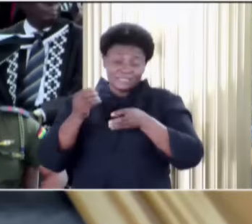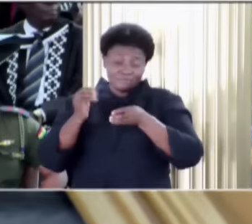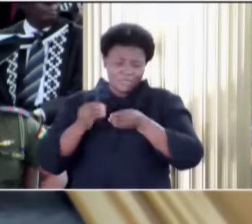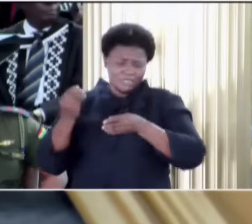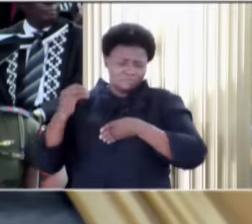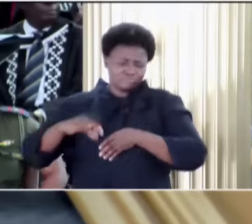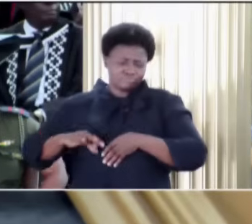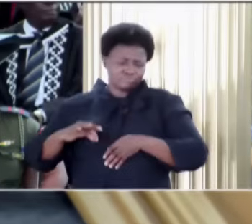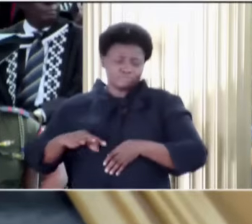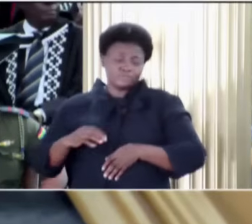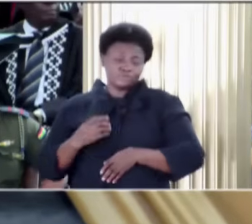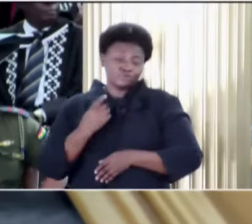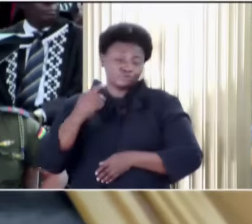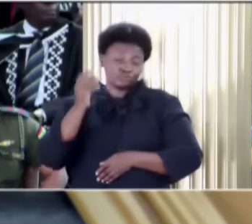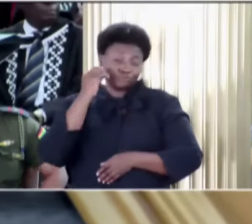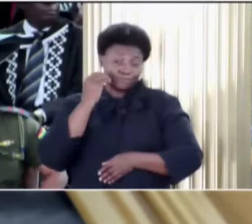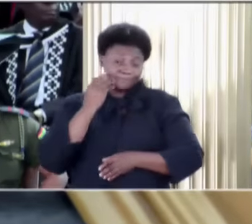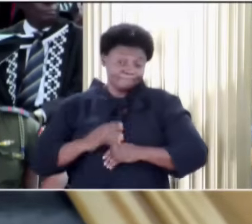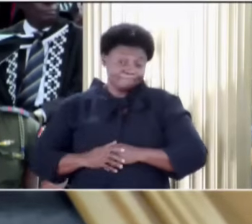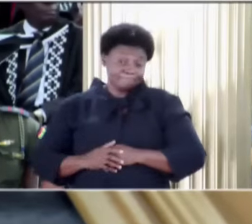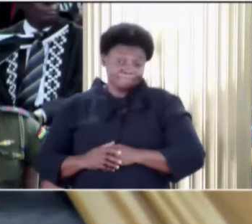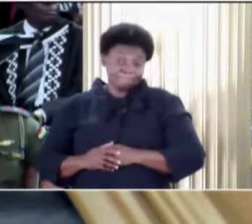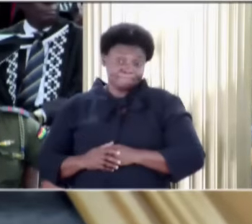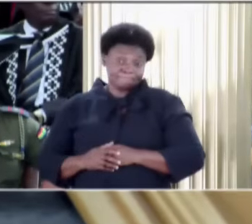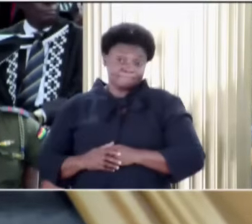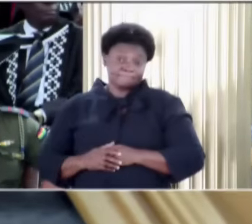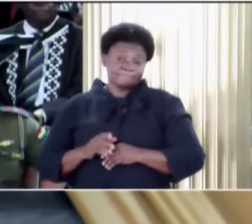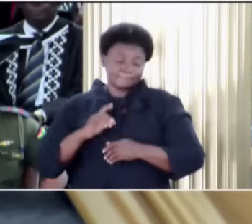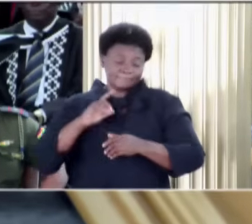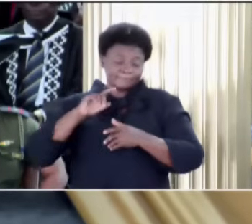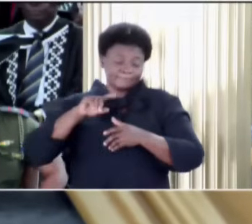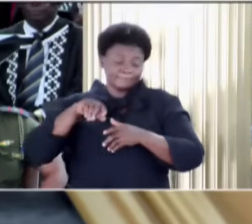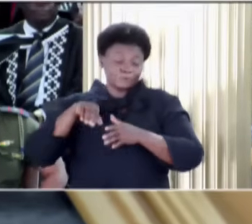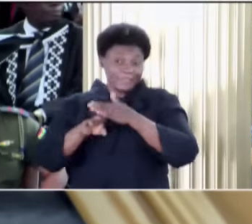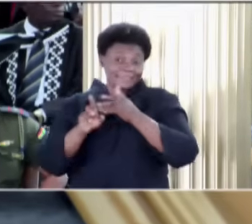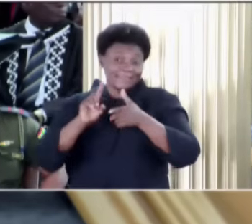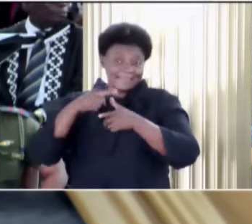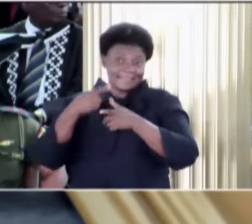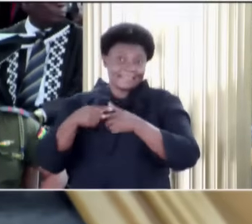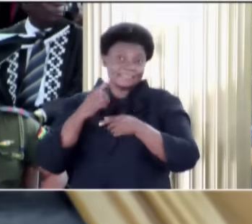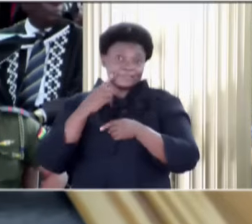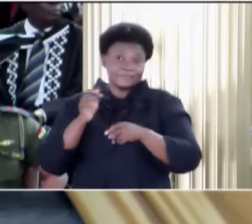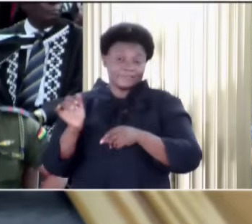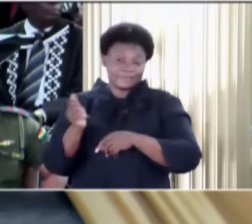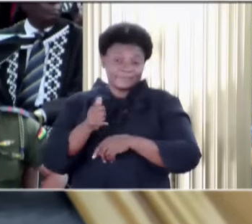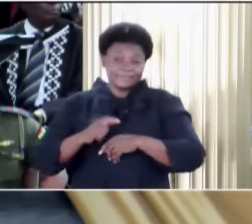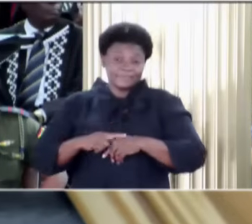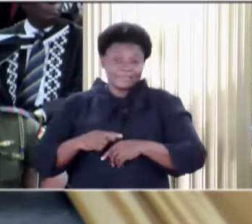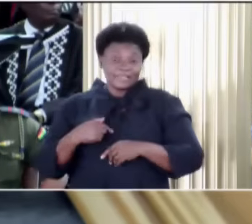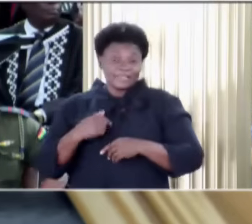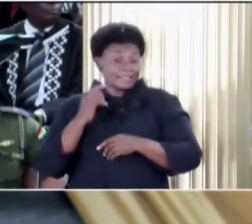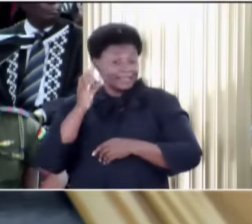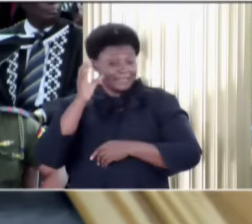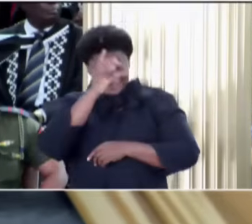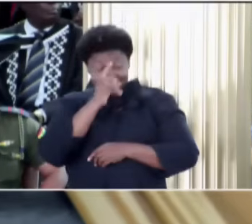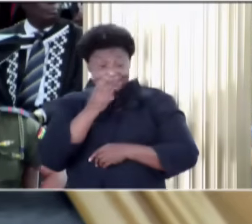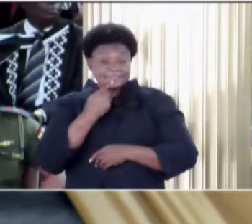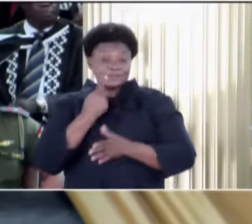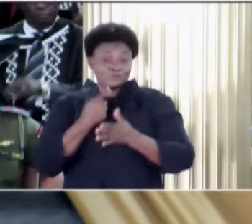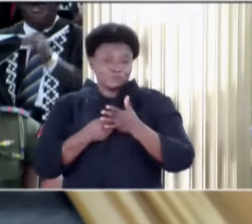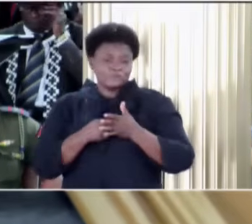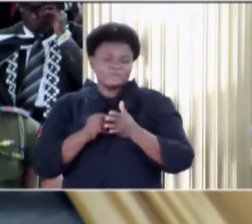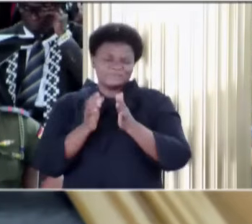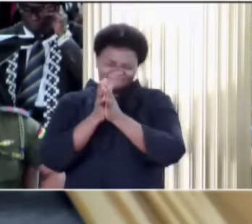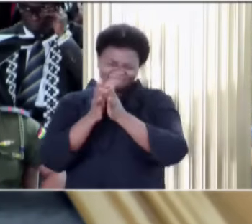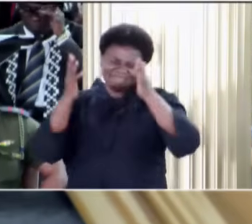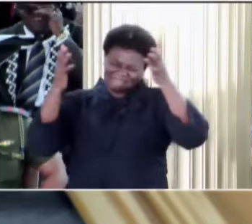useful for them as they enter the next phase of their lives. And I guess she deserves another